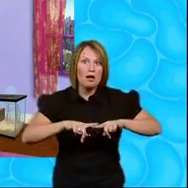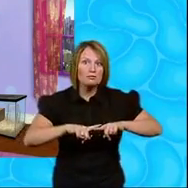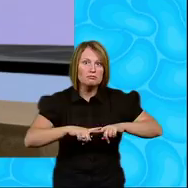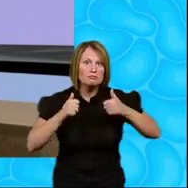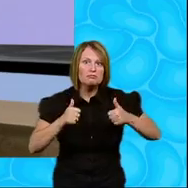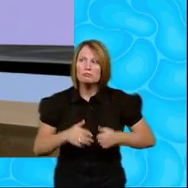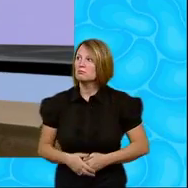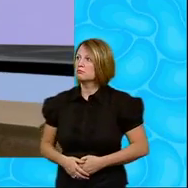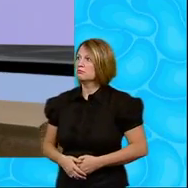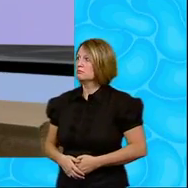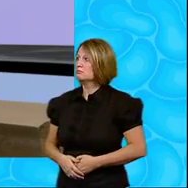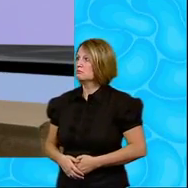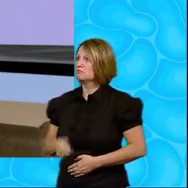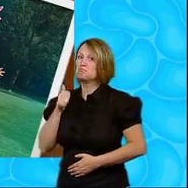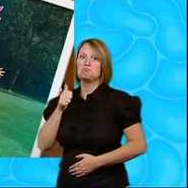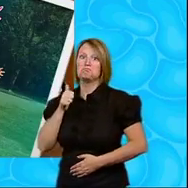OK.